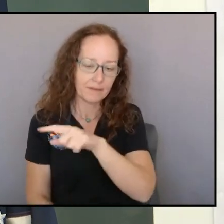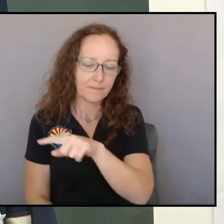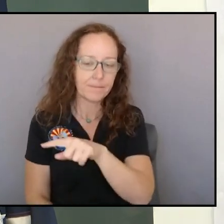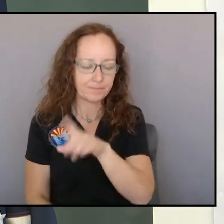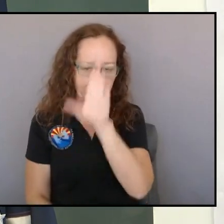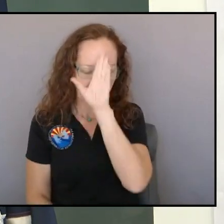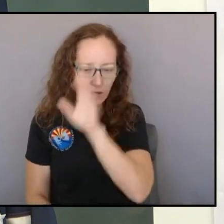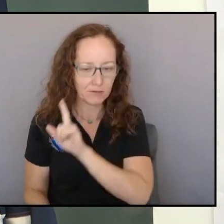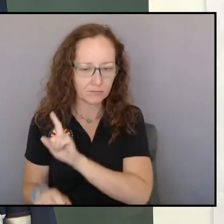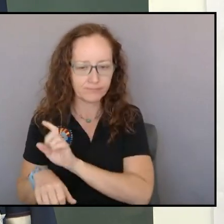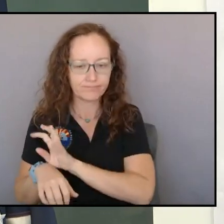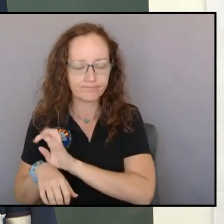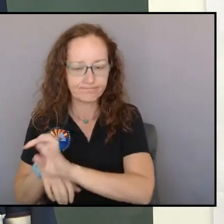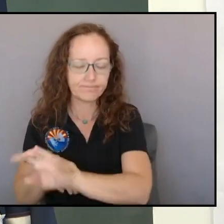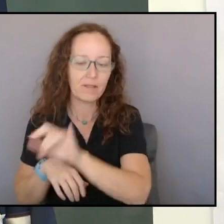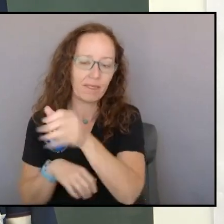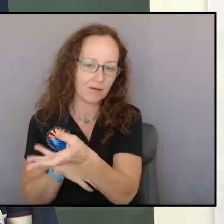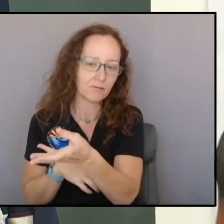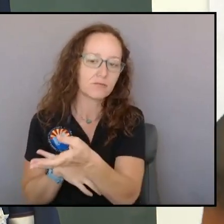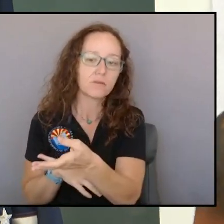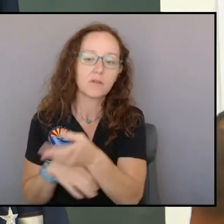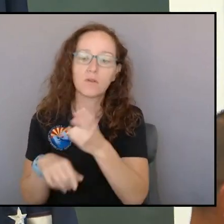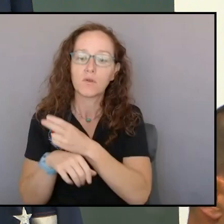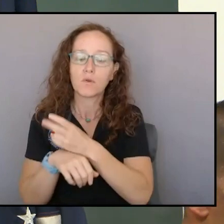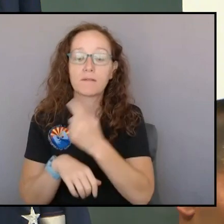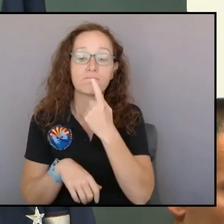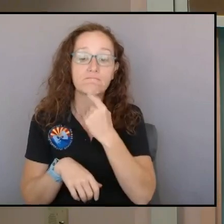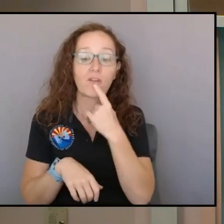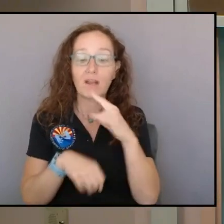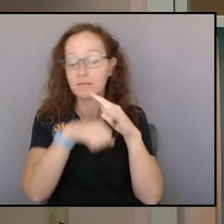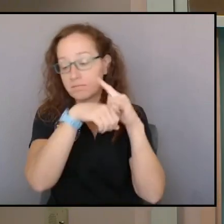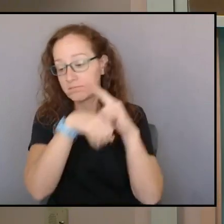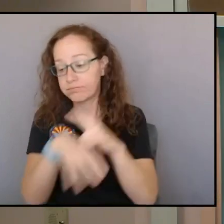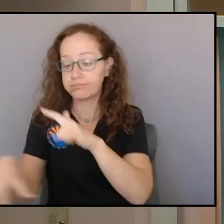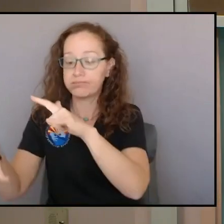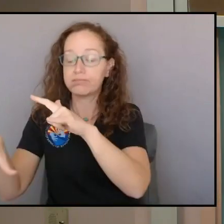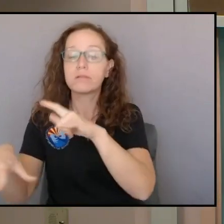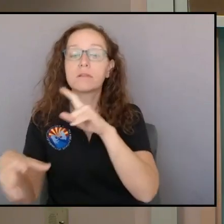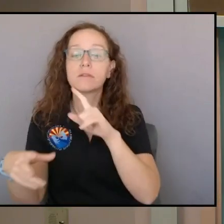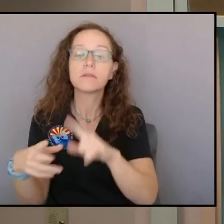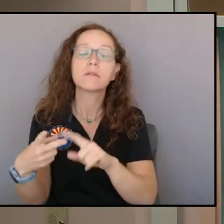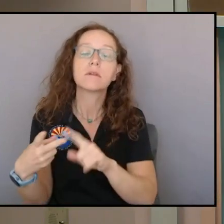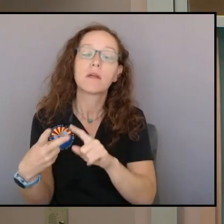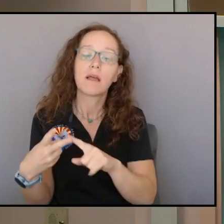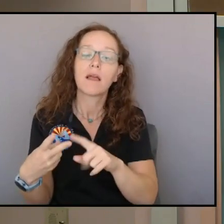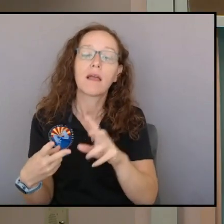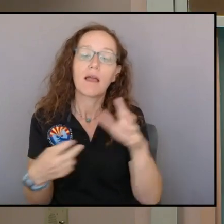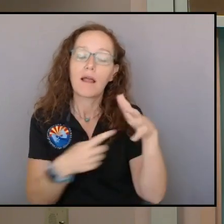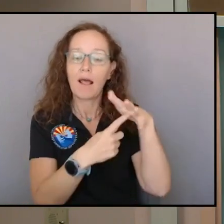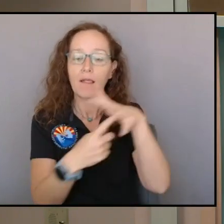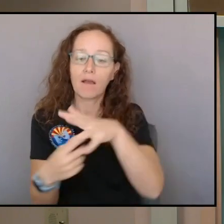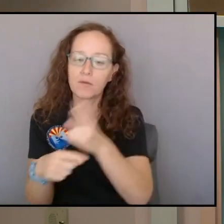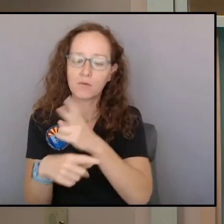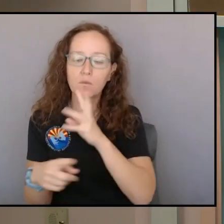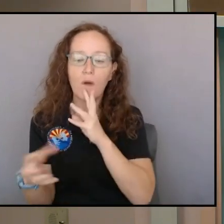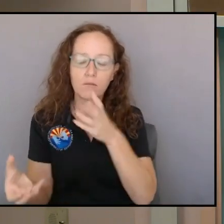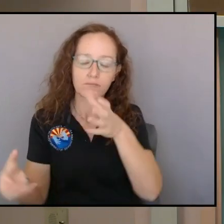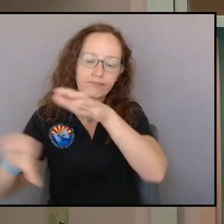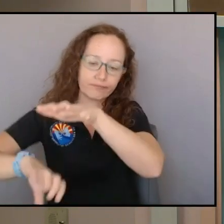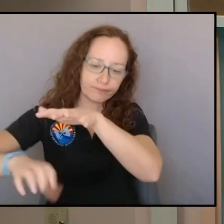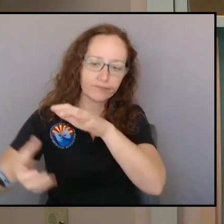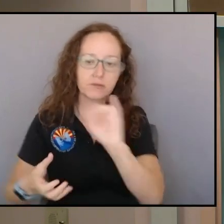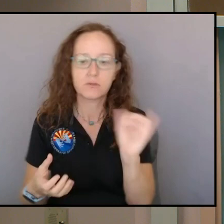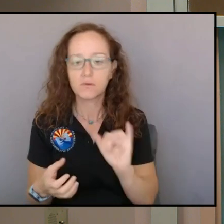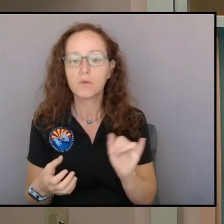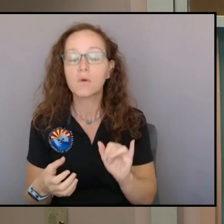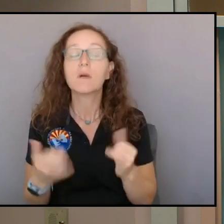of retardant and the helicopters coming in with their buckets of water. So back to the wilderness portion, as I was